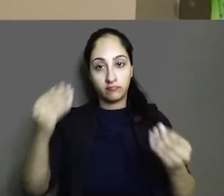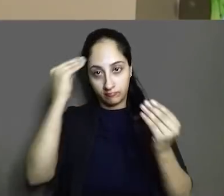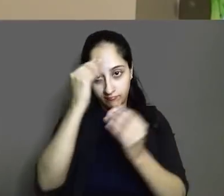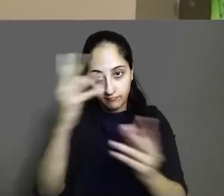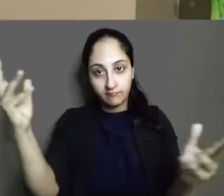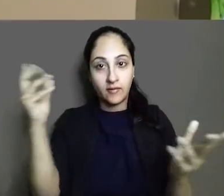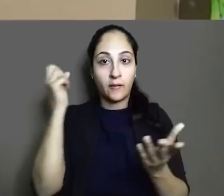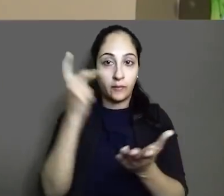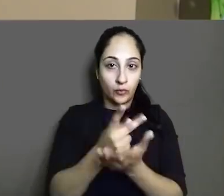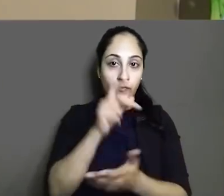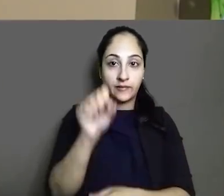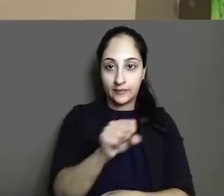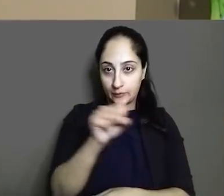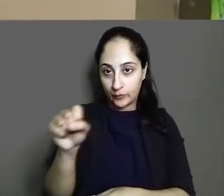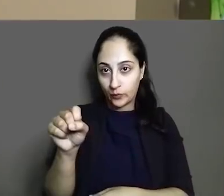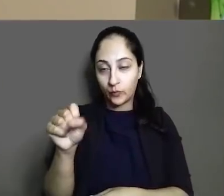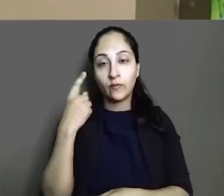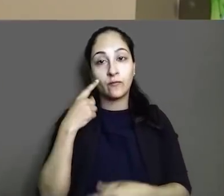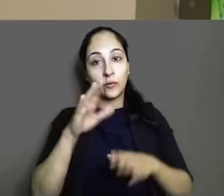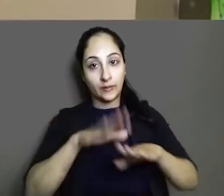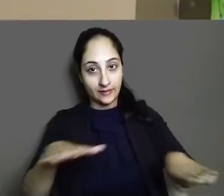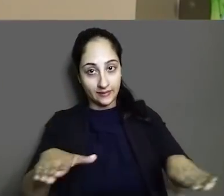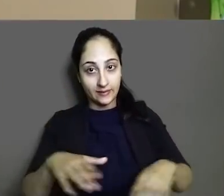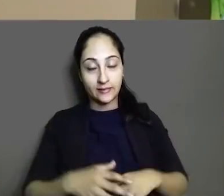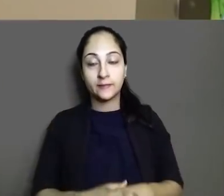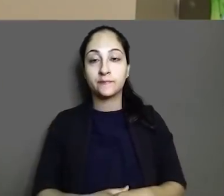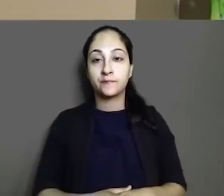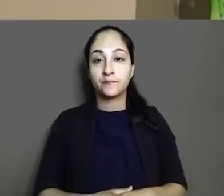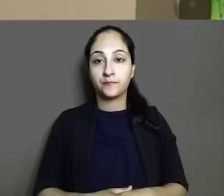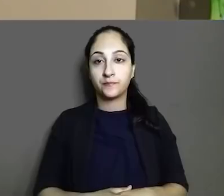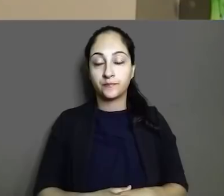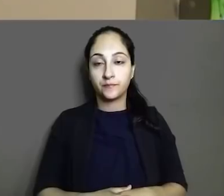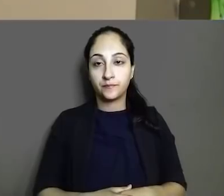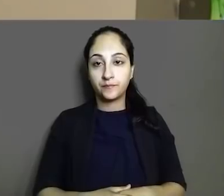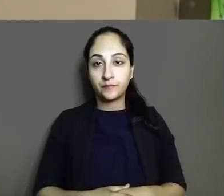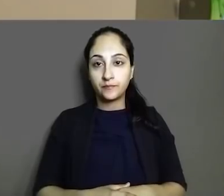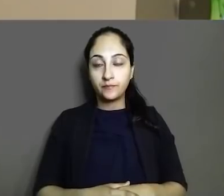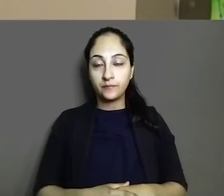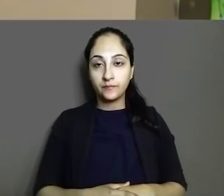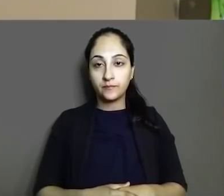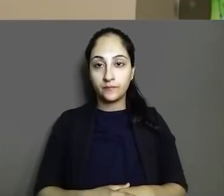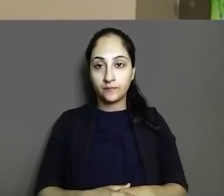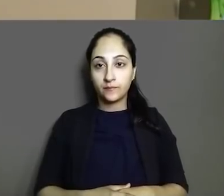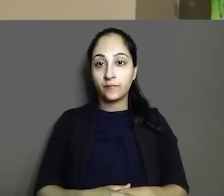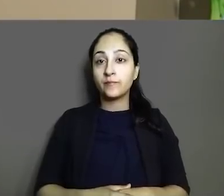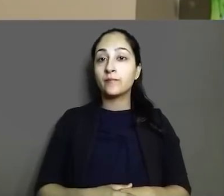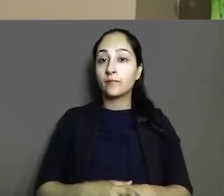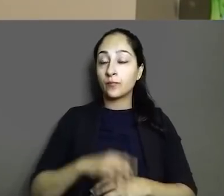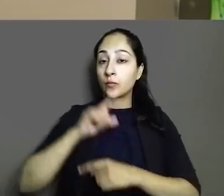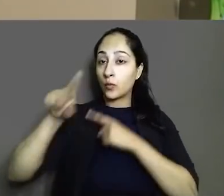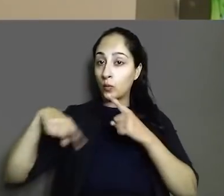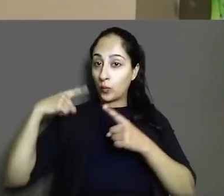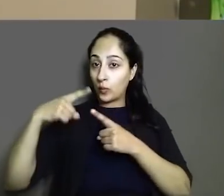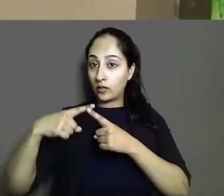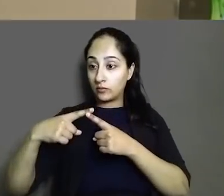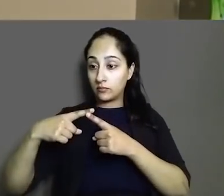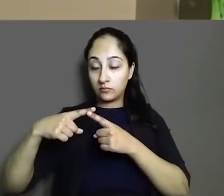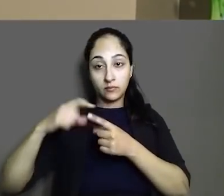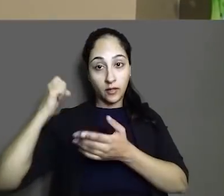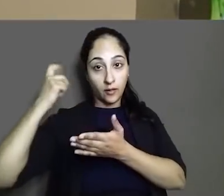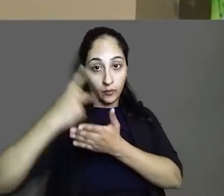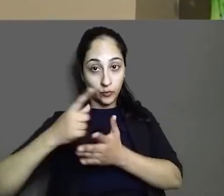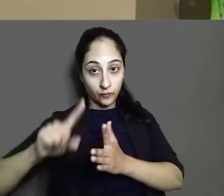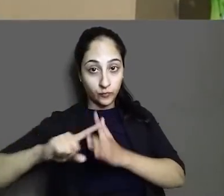In that way, while it's important to immunize children as part of our greater immunization strategy to make sure